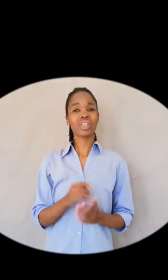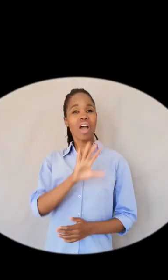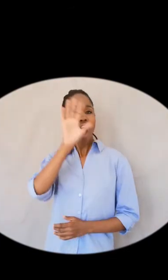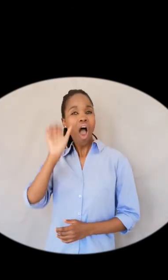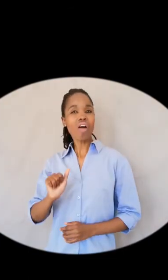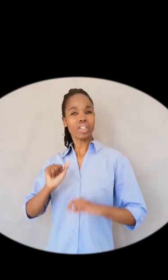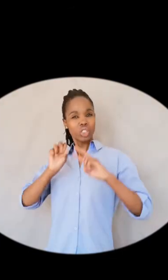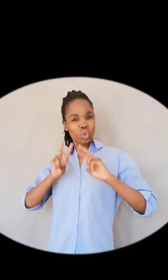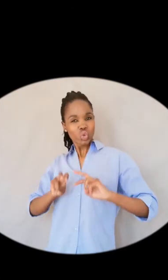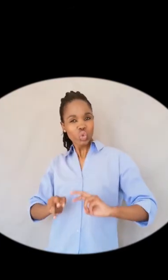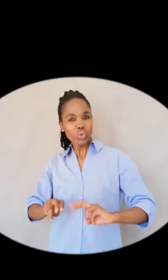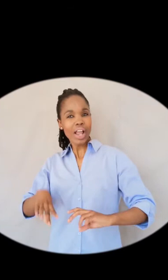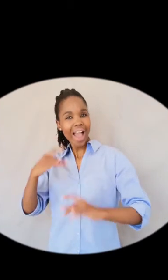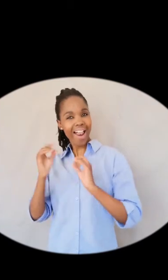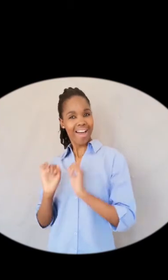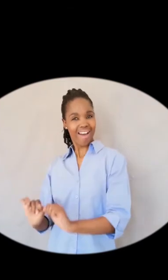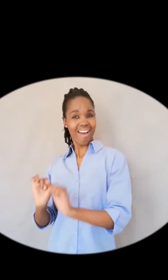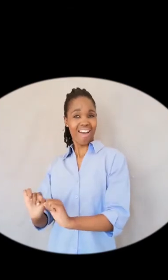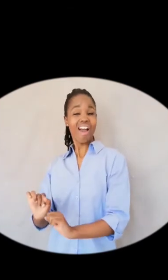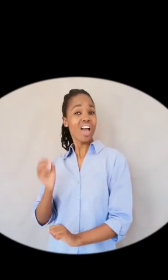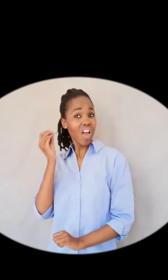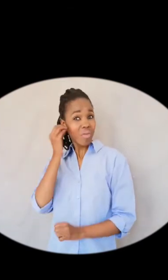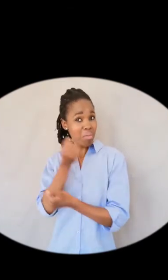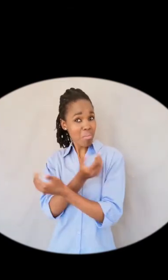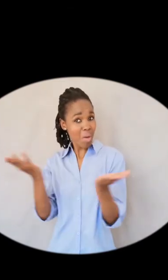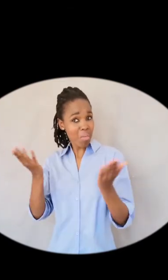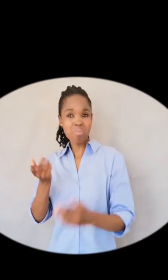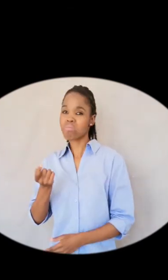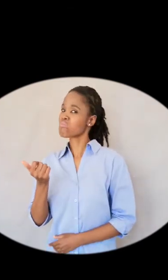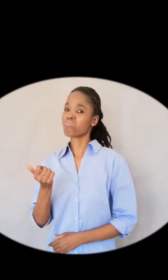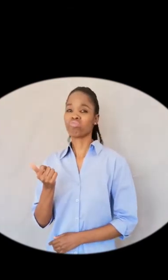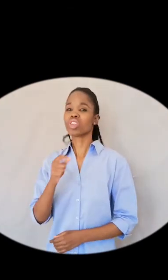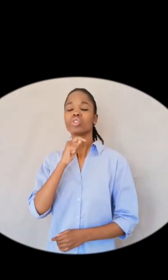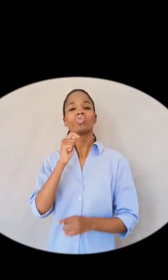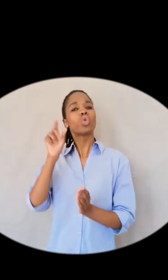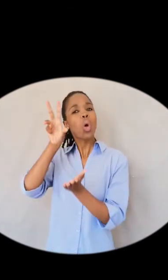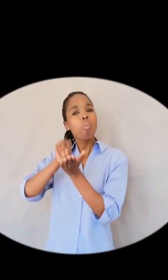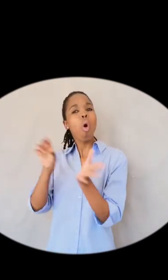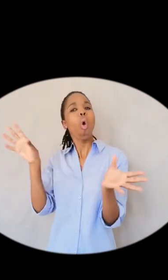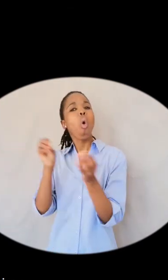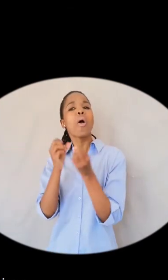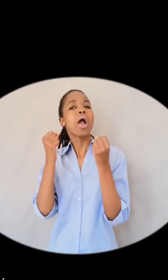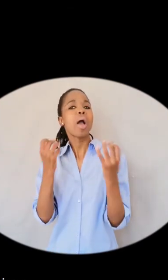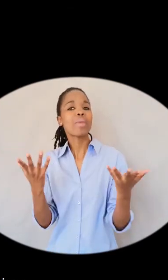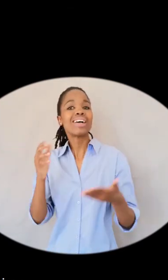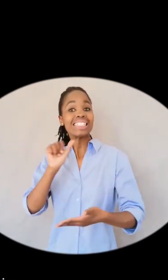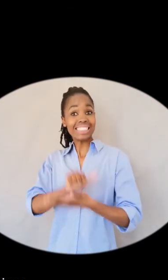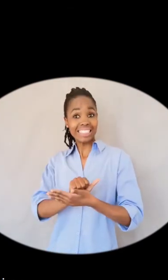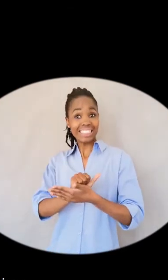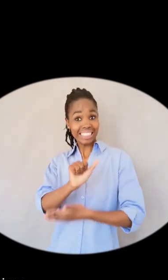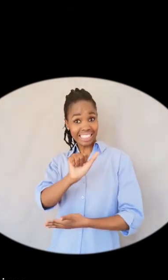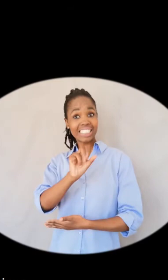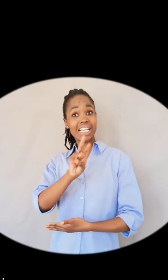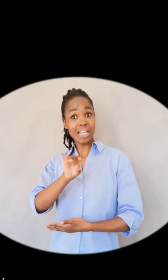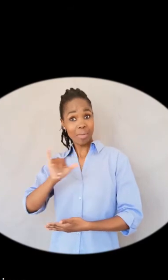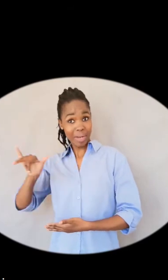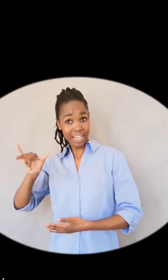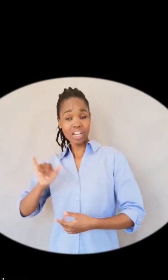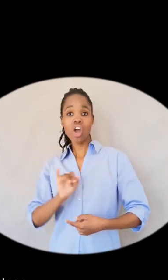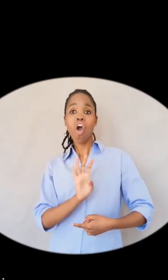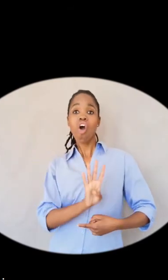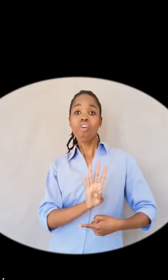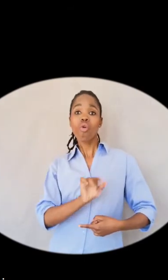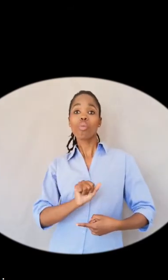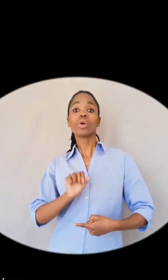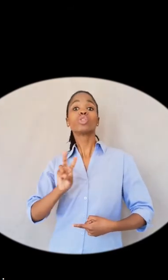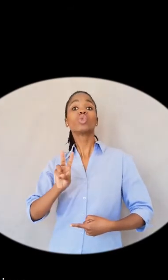So the current addressable market for podcasting in South Africa, 60 million, 4.2 million unique South African